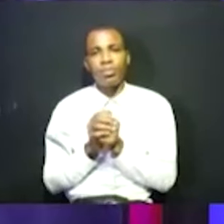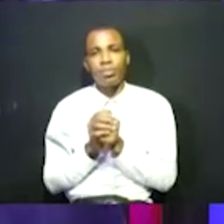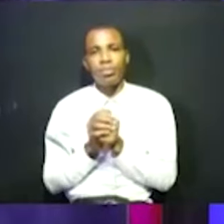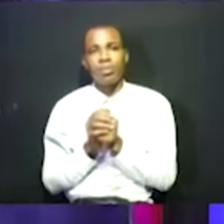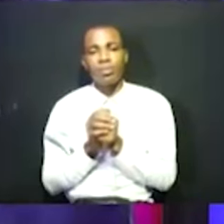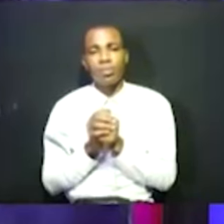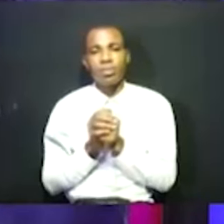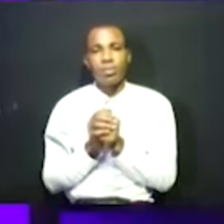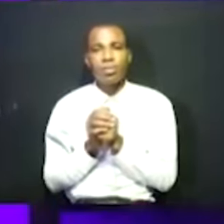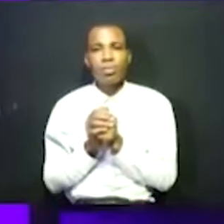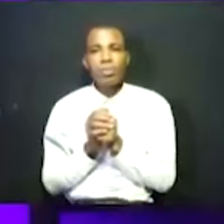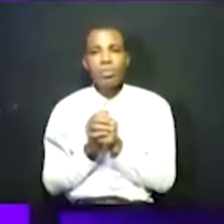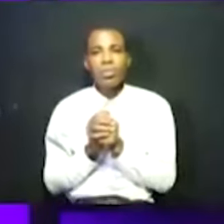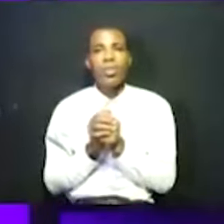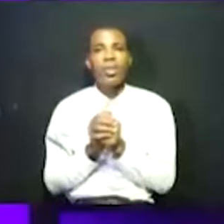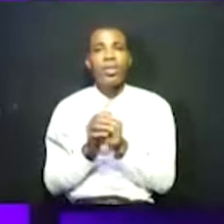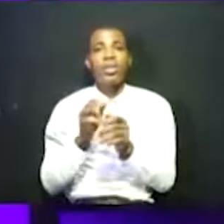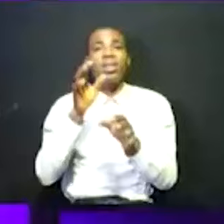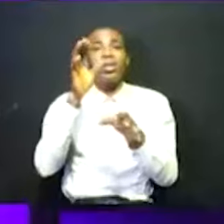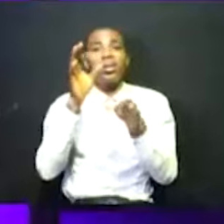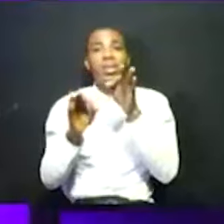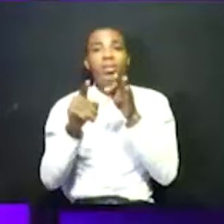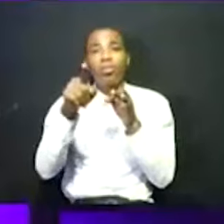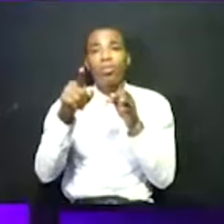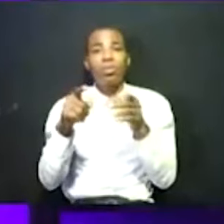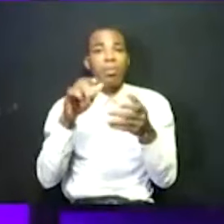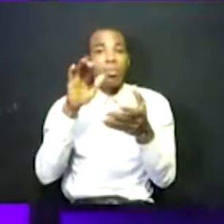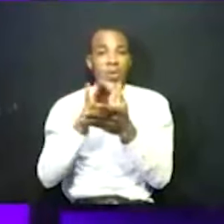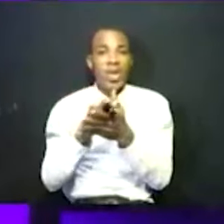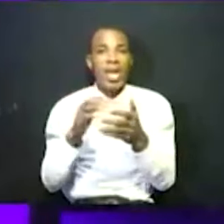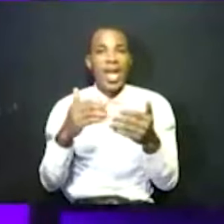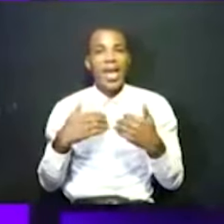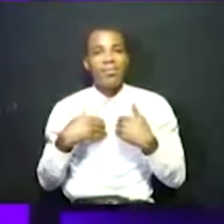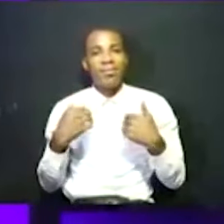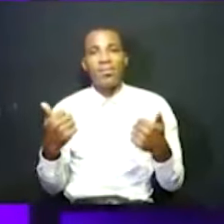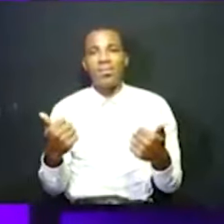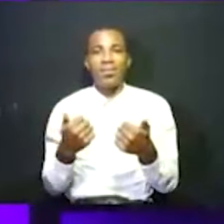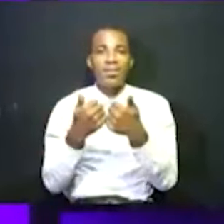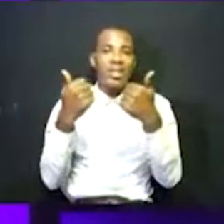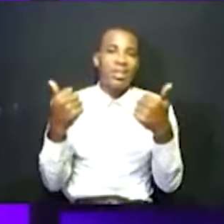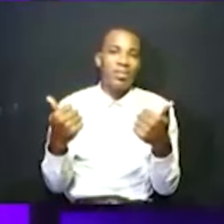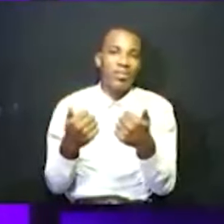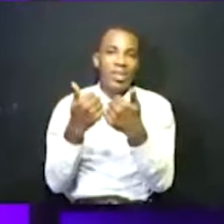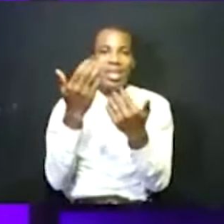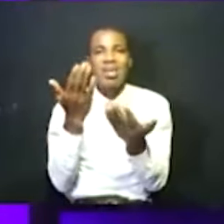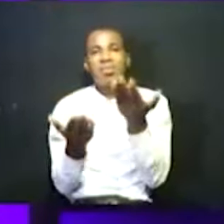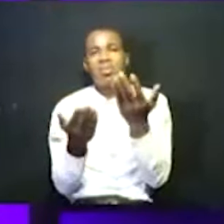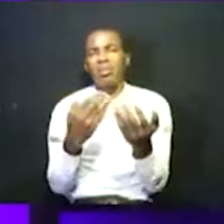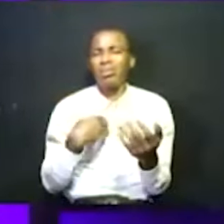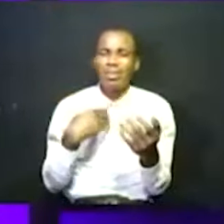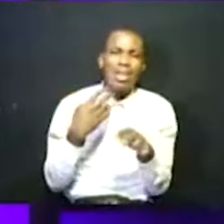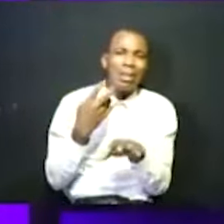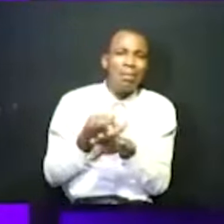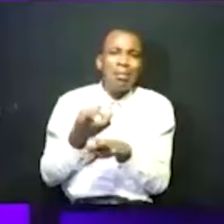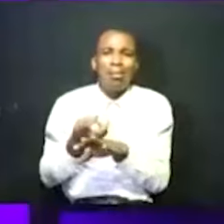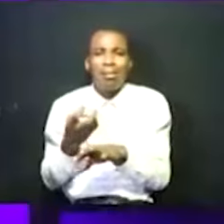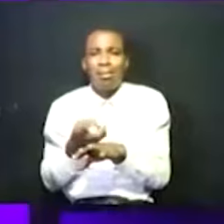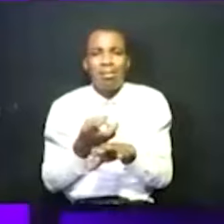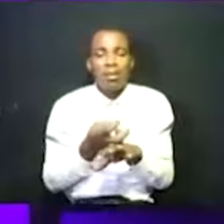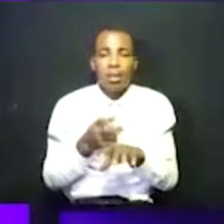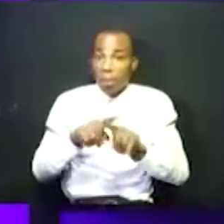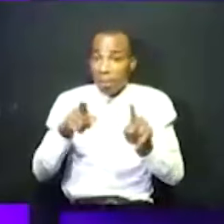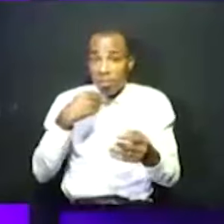when your marriage is going through some challenges, you may not understand. But marriage is good. See, one day I